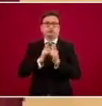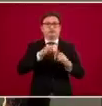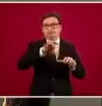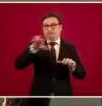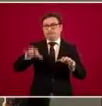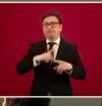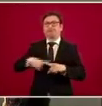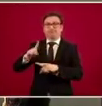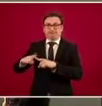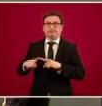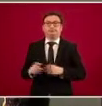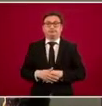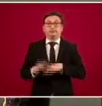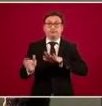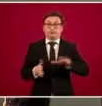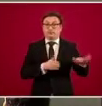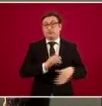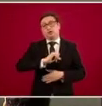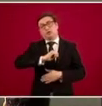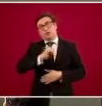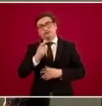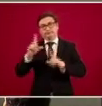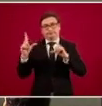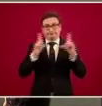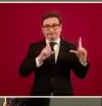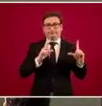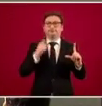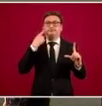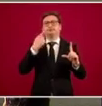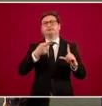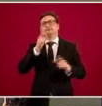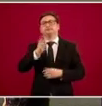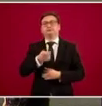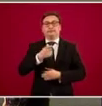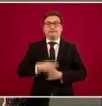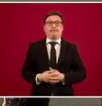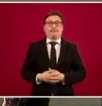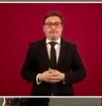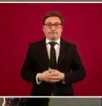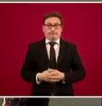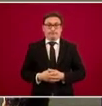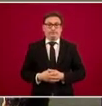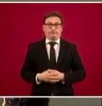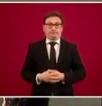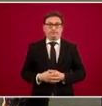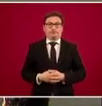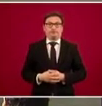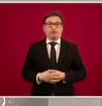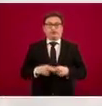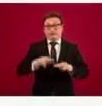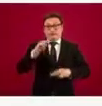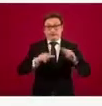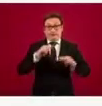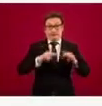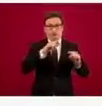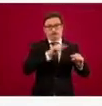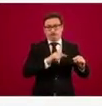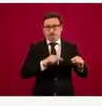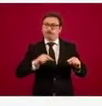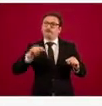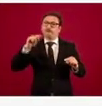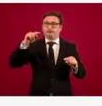which would be the more generalized immunity within the population that can help